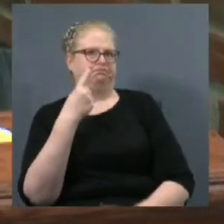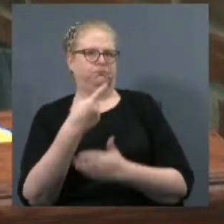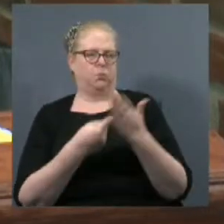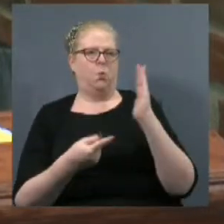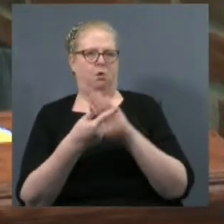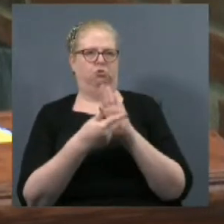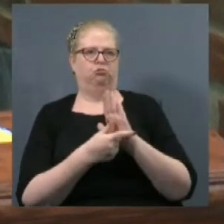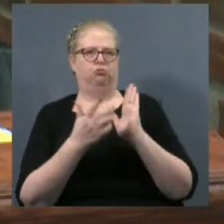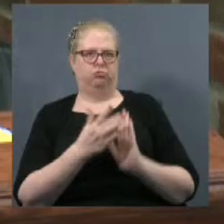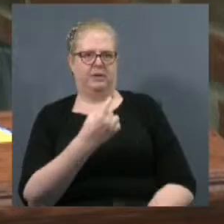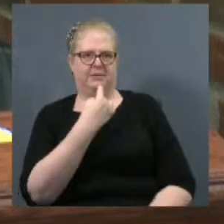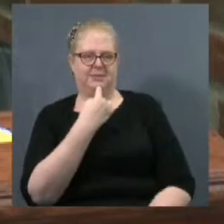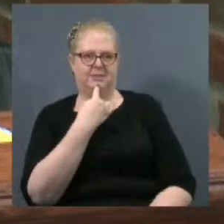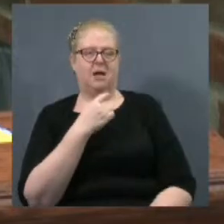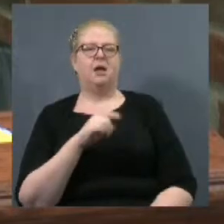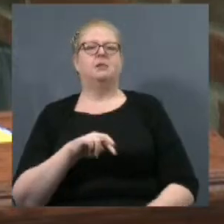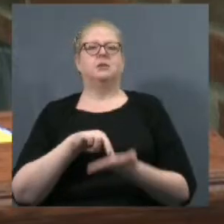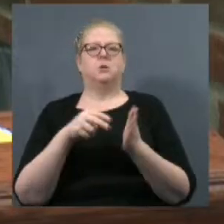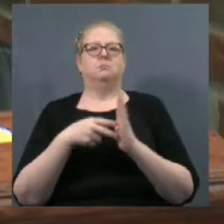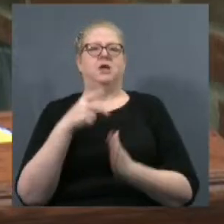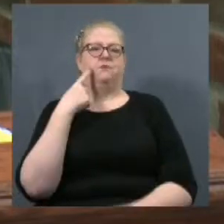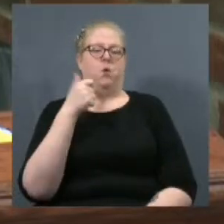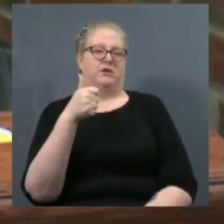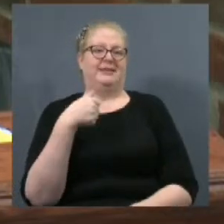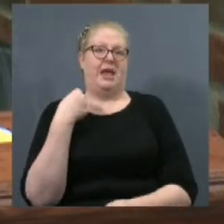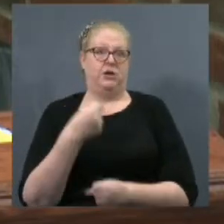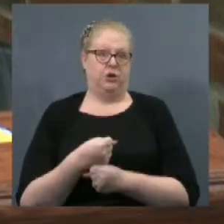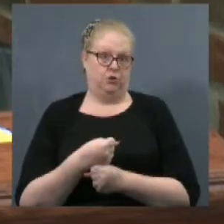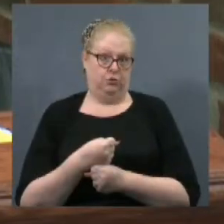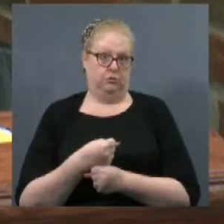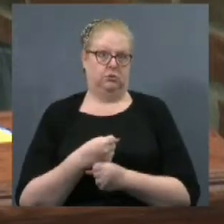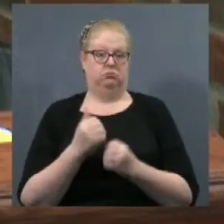for 10 years at least,